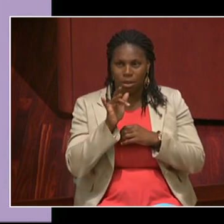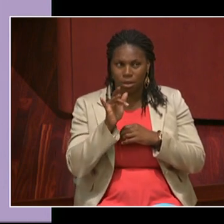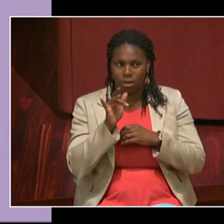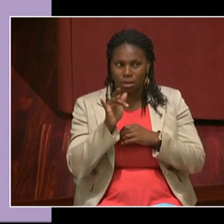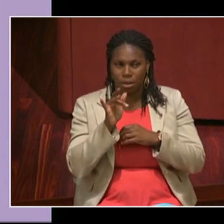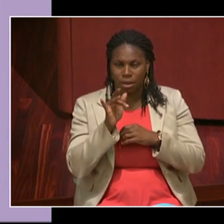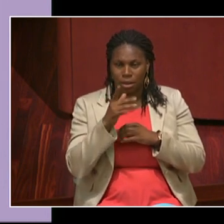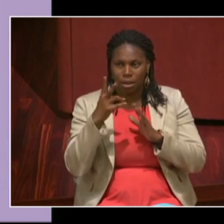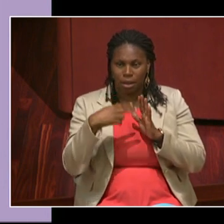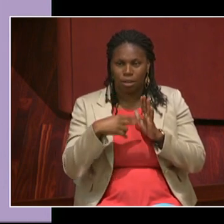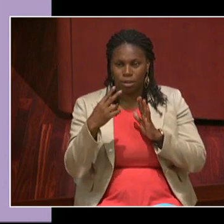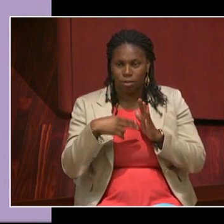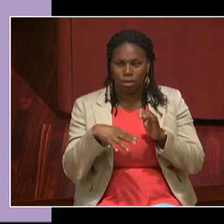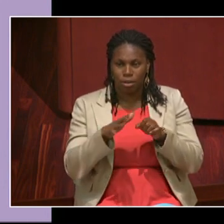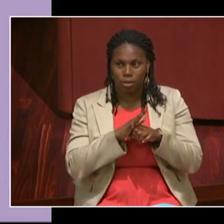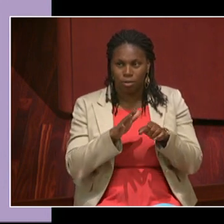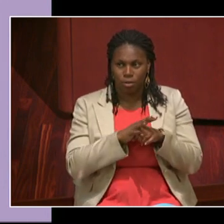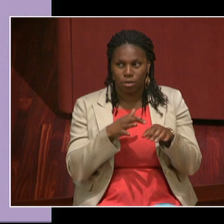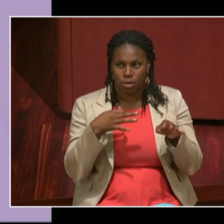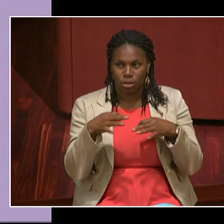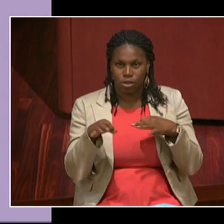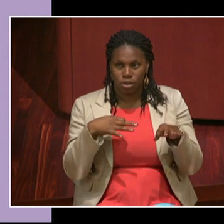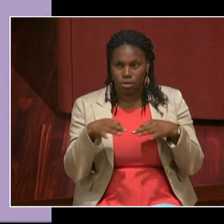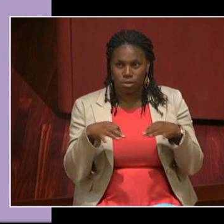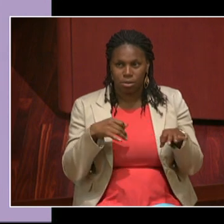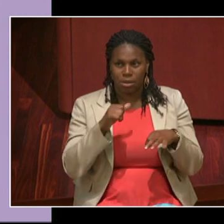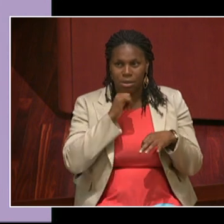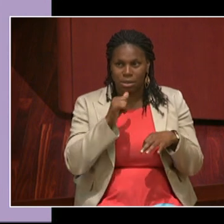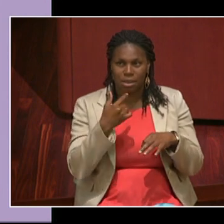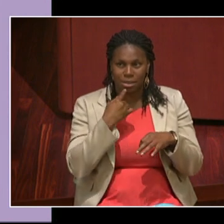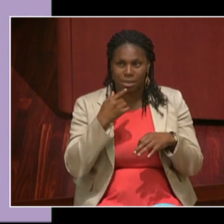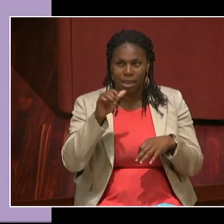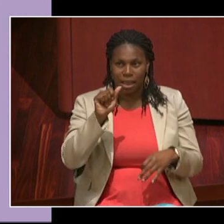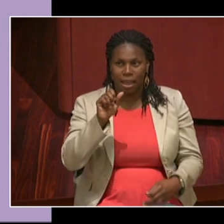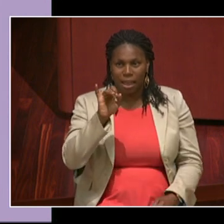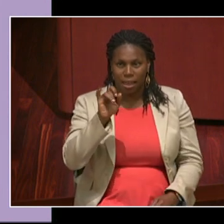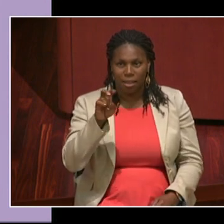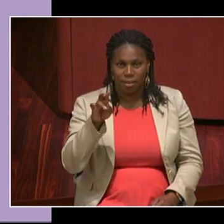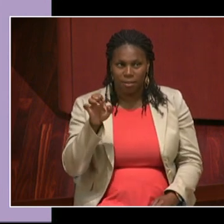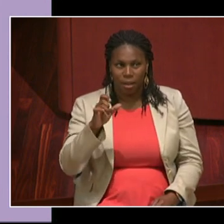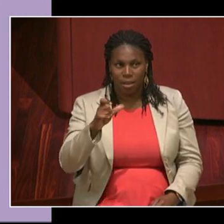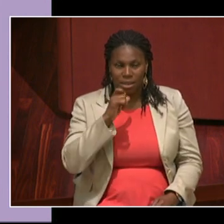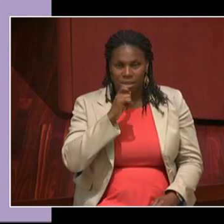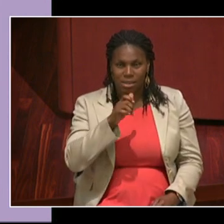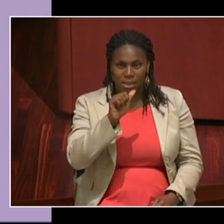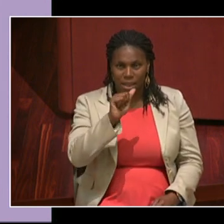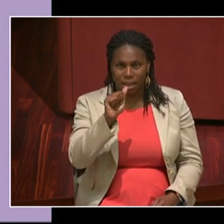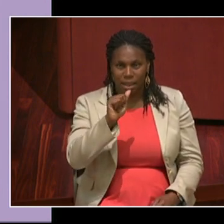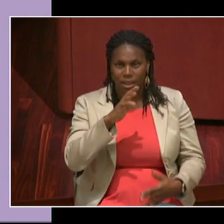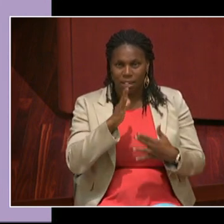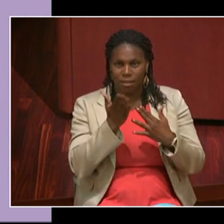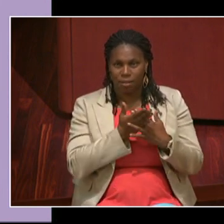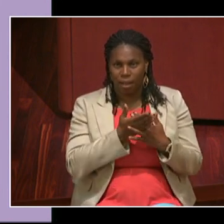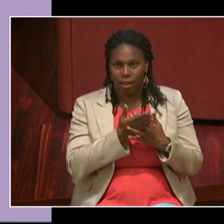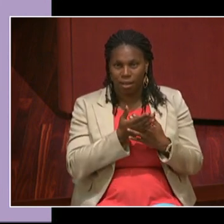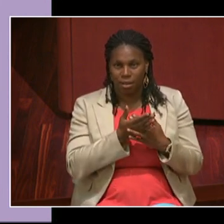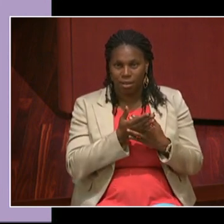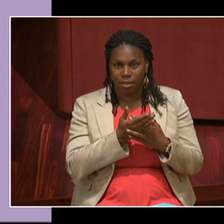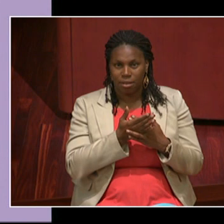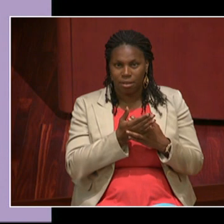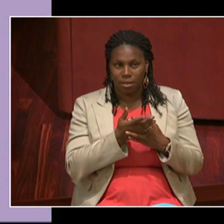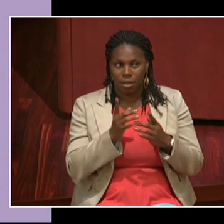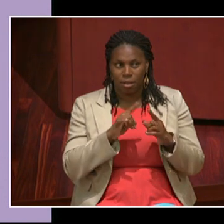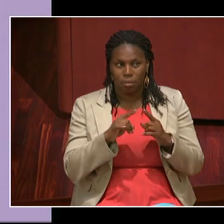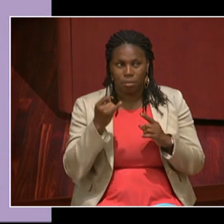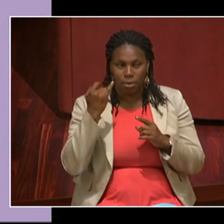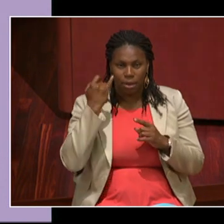in and you read the full description and it doesn't say A file, it's not an alien file. That doesn't mean that it might not be useful to your research, but if you